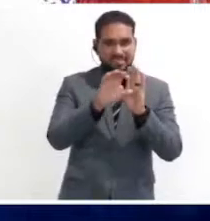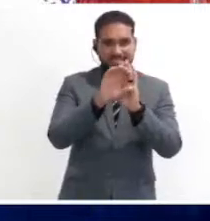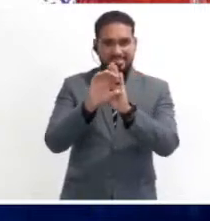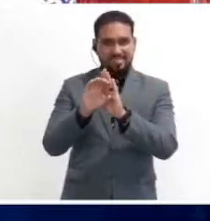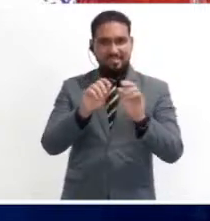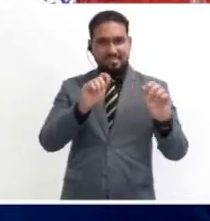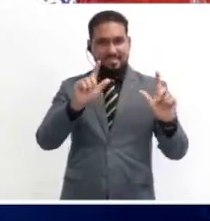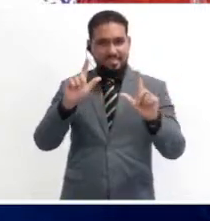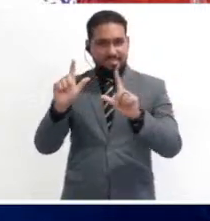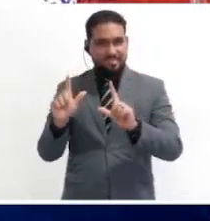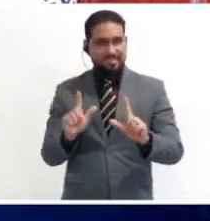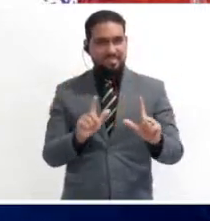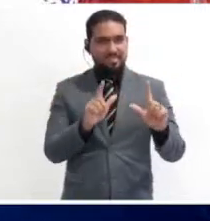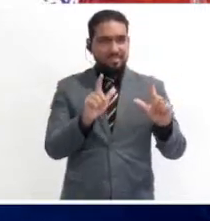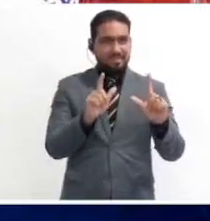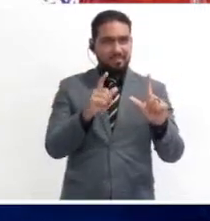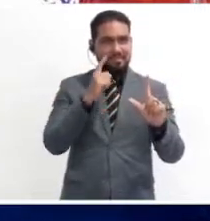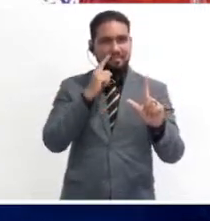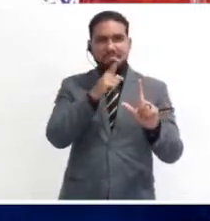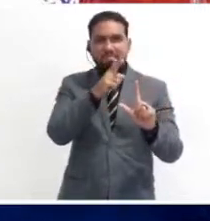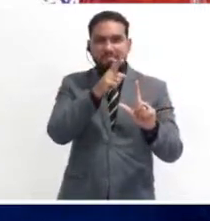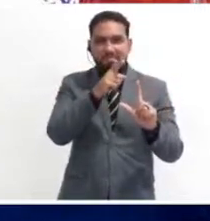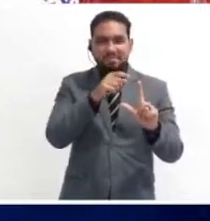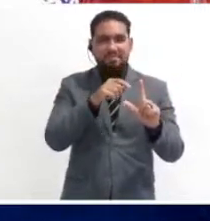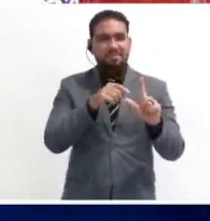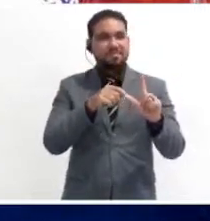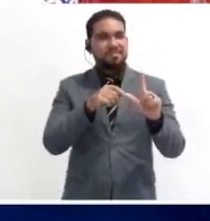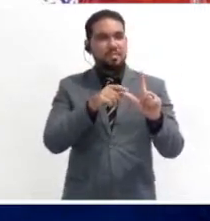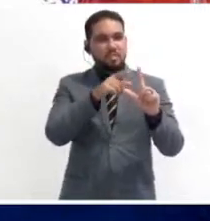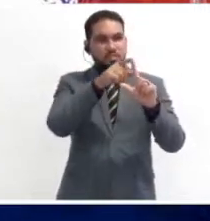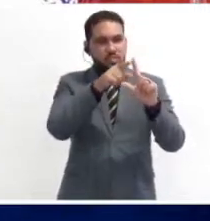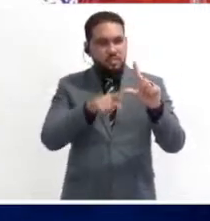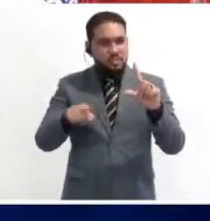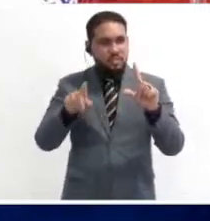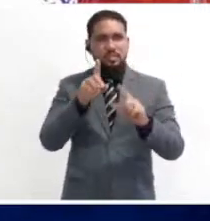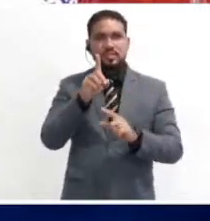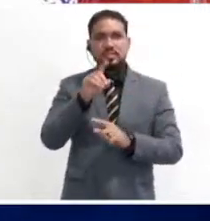of top orange color, being much